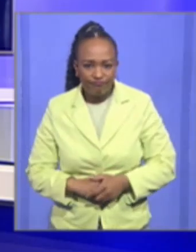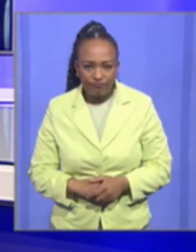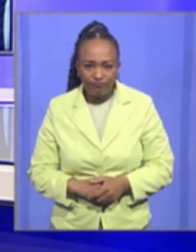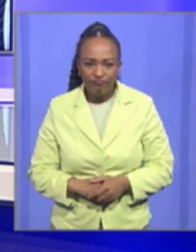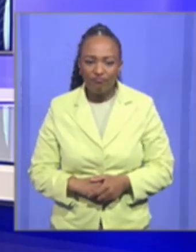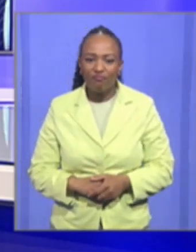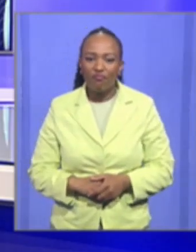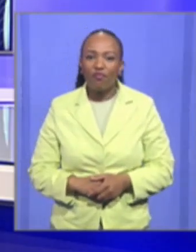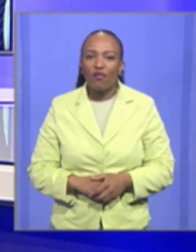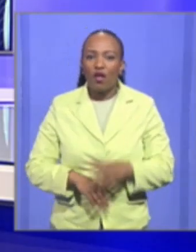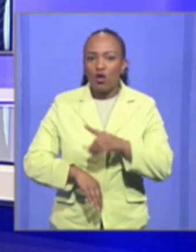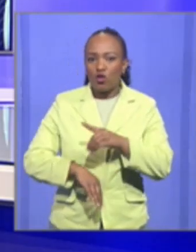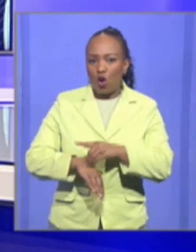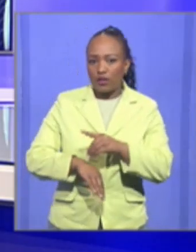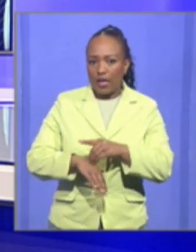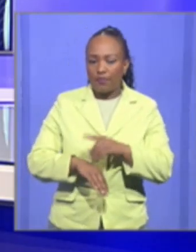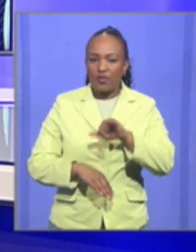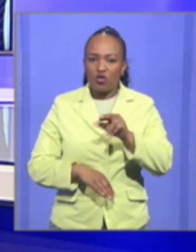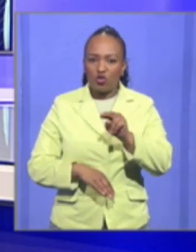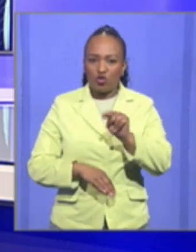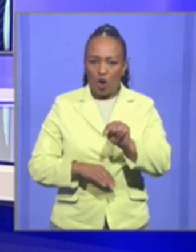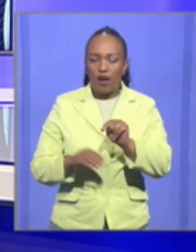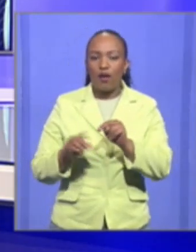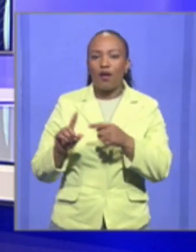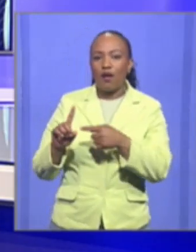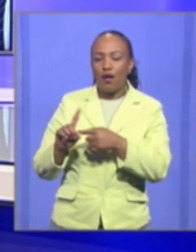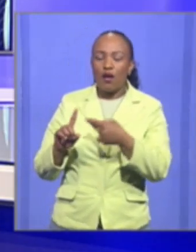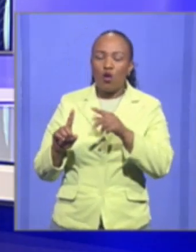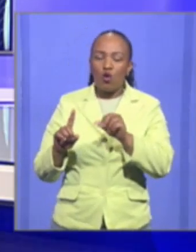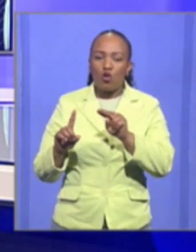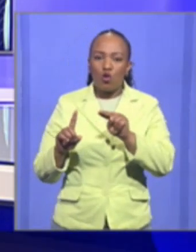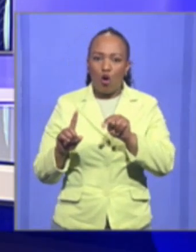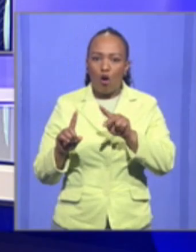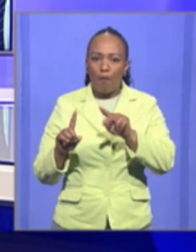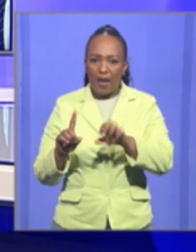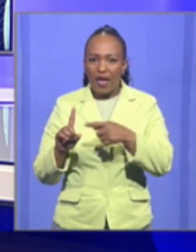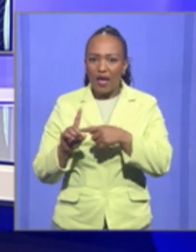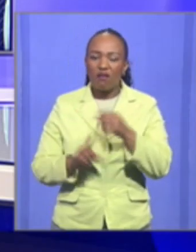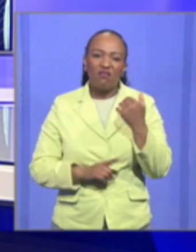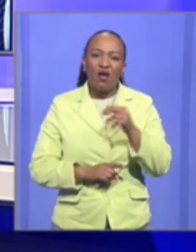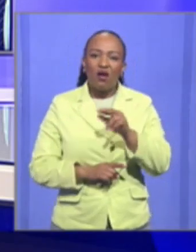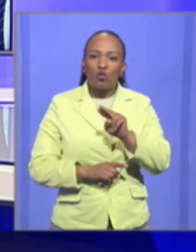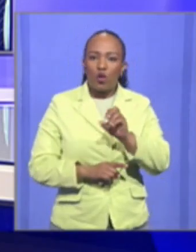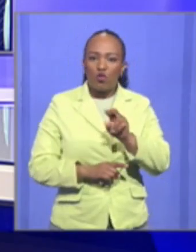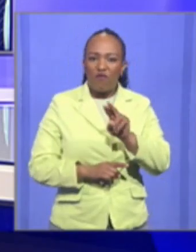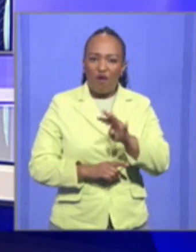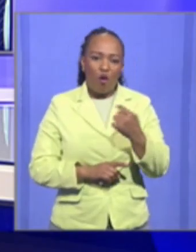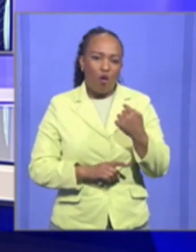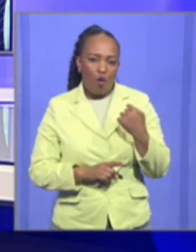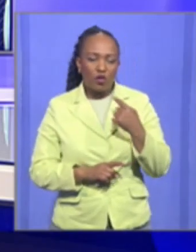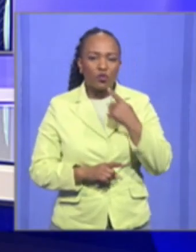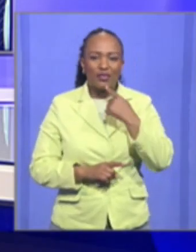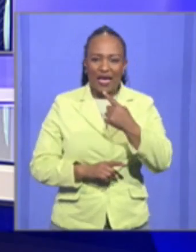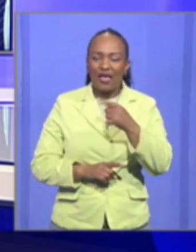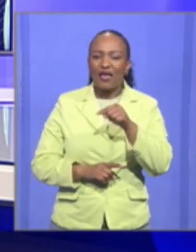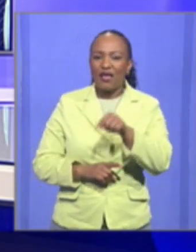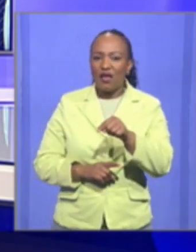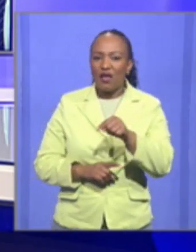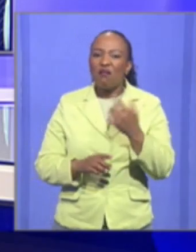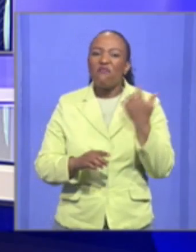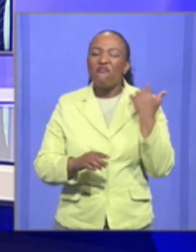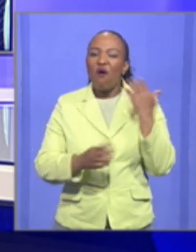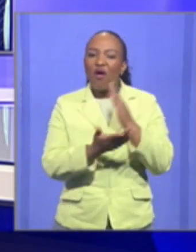Maitekelo a Dr. John Hlophe a kgwedi ya Pherekgong 2024 a gore molato kgatlhanong le go rakwa